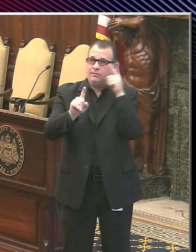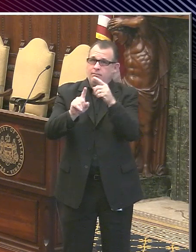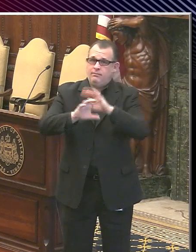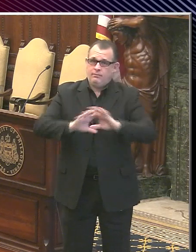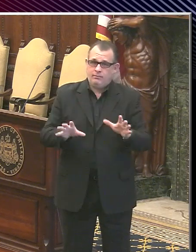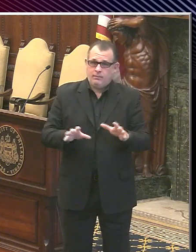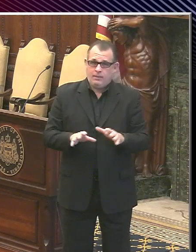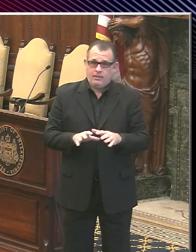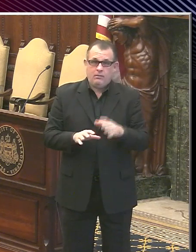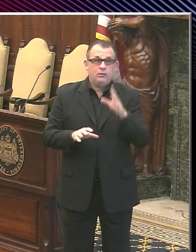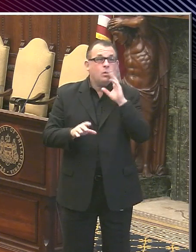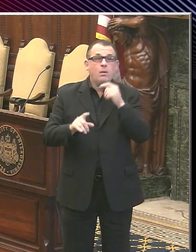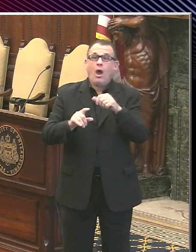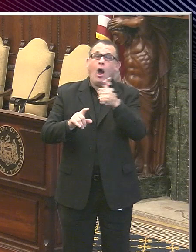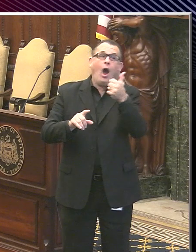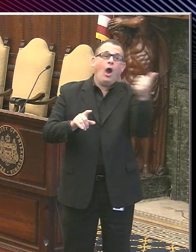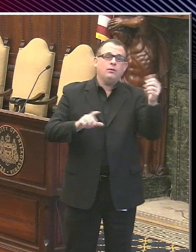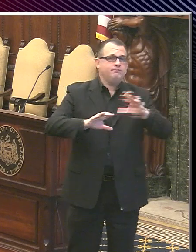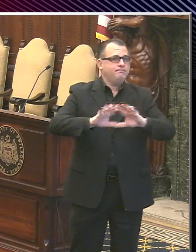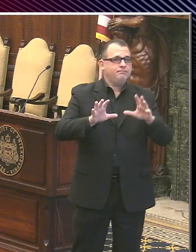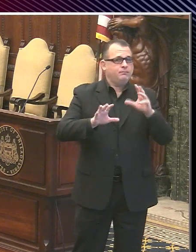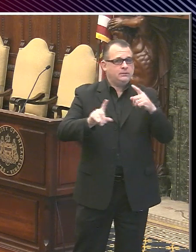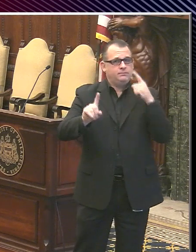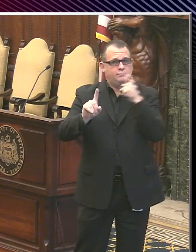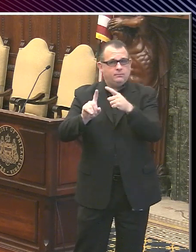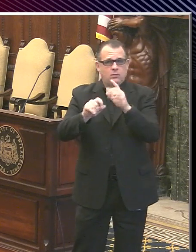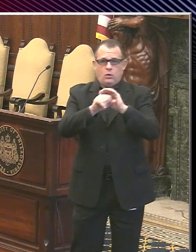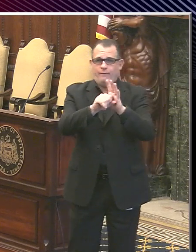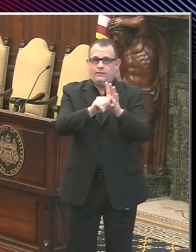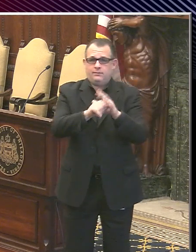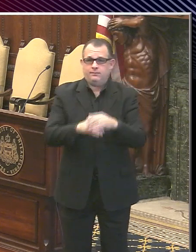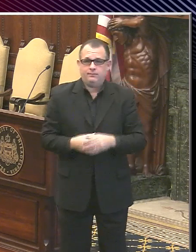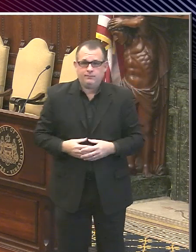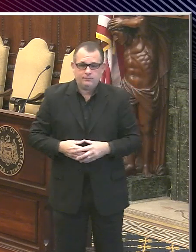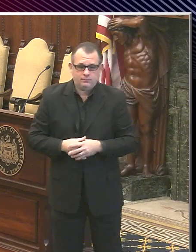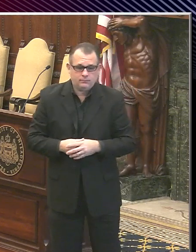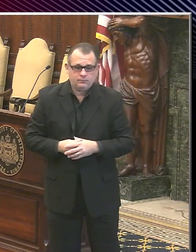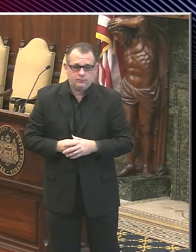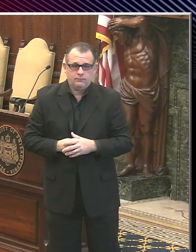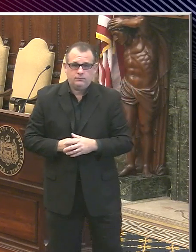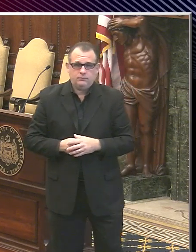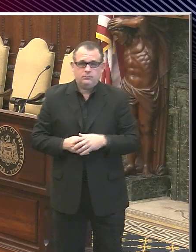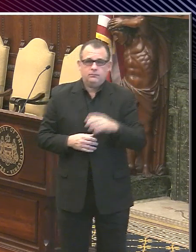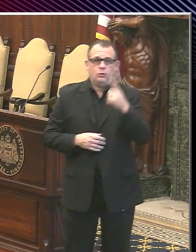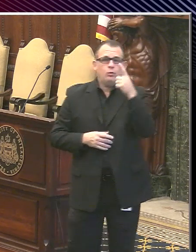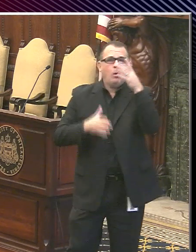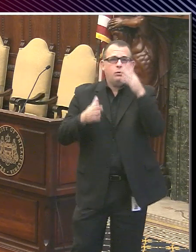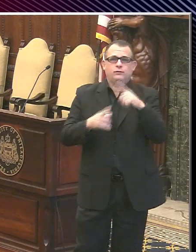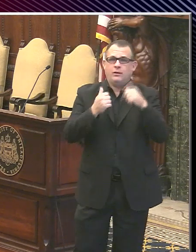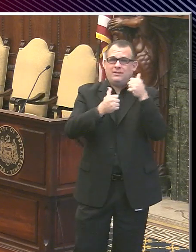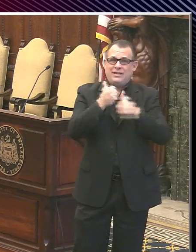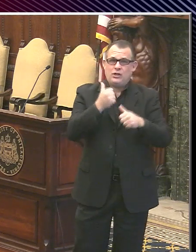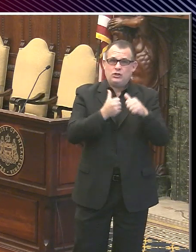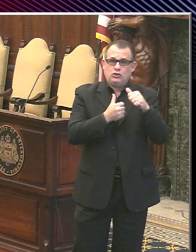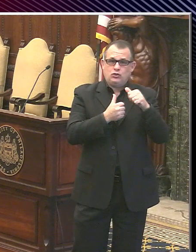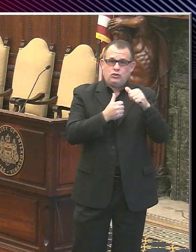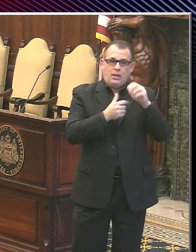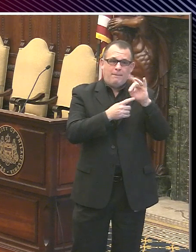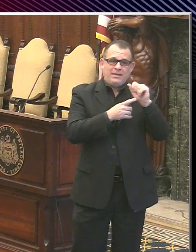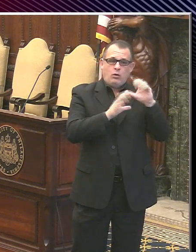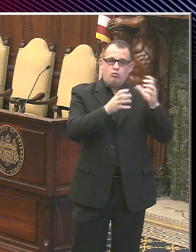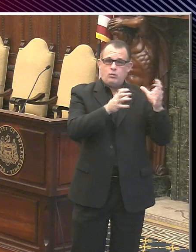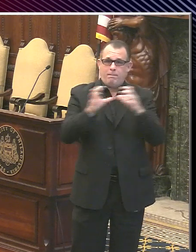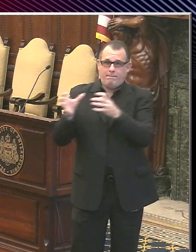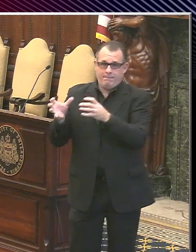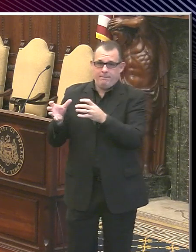and the restrictions just announced by the mayor and the health commissioner. Only one representative from each media outlet is permitted to ask